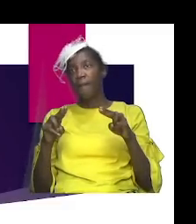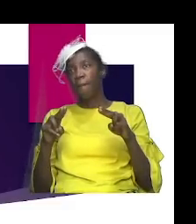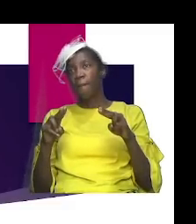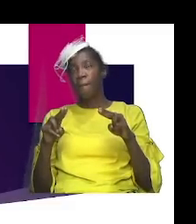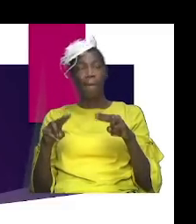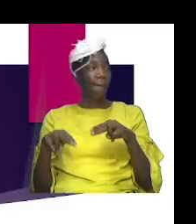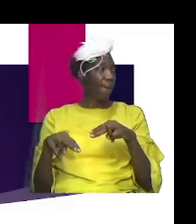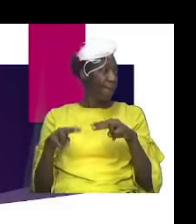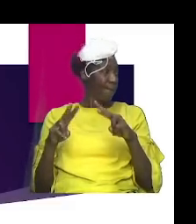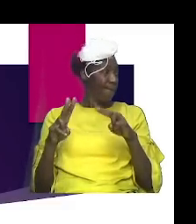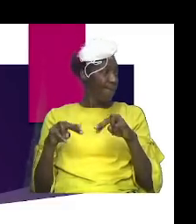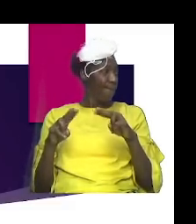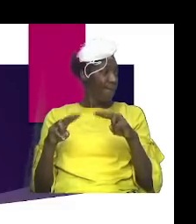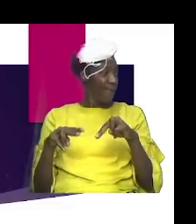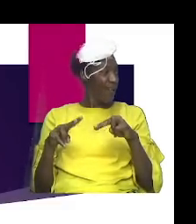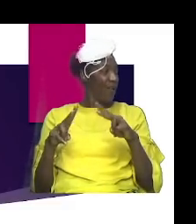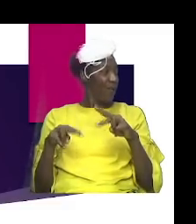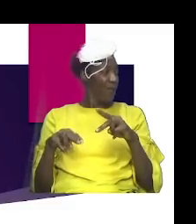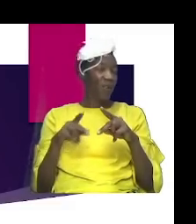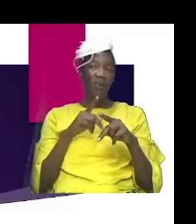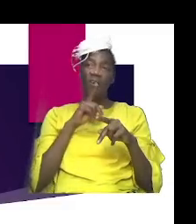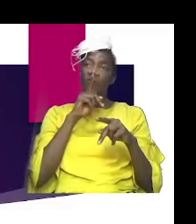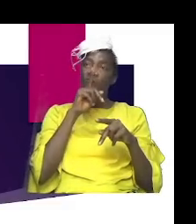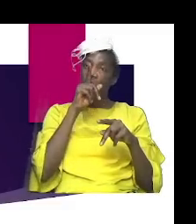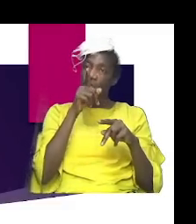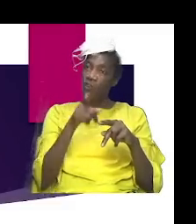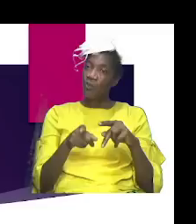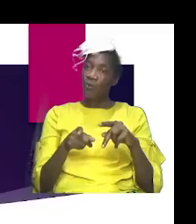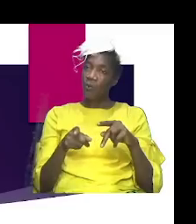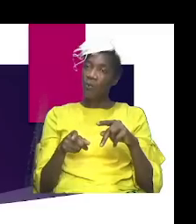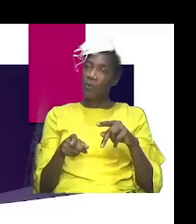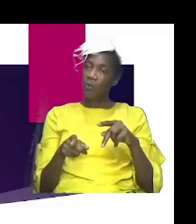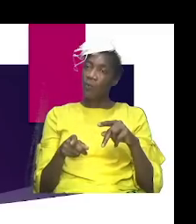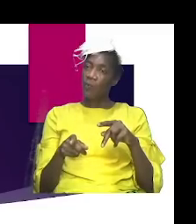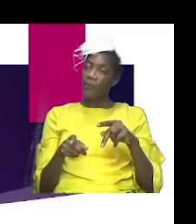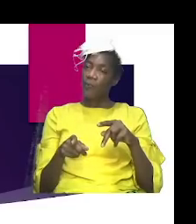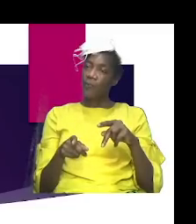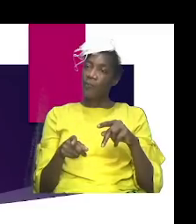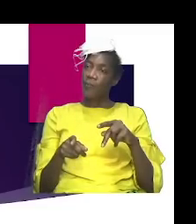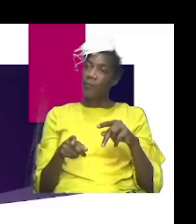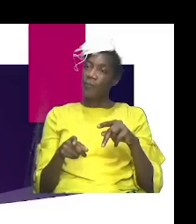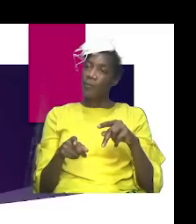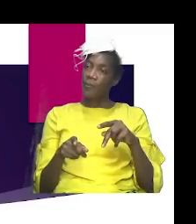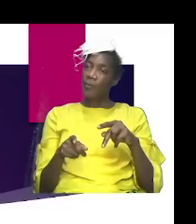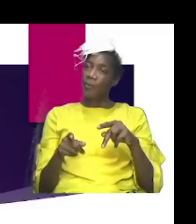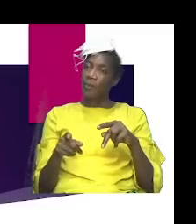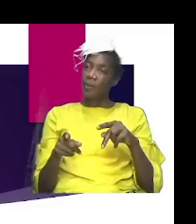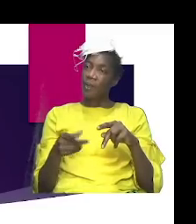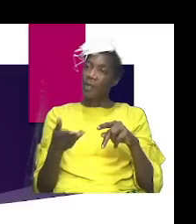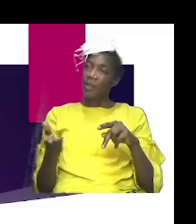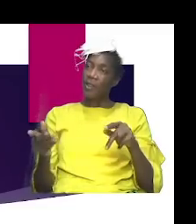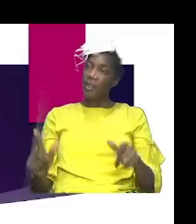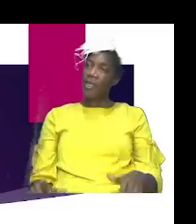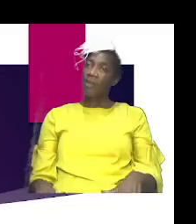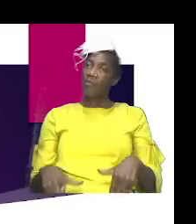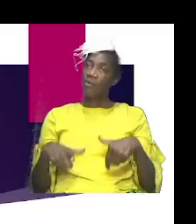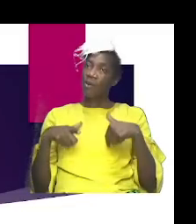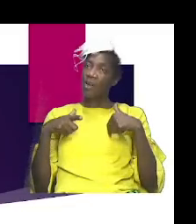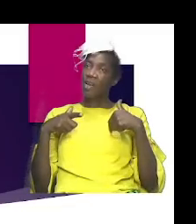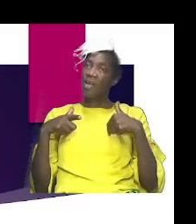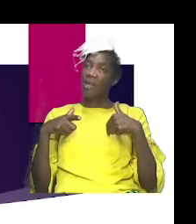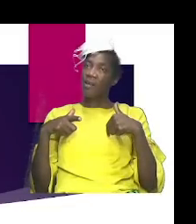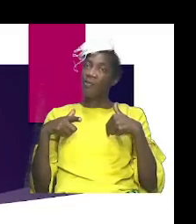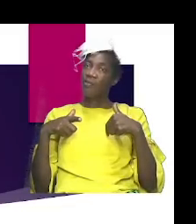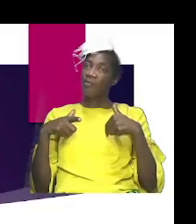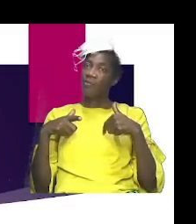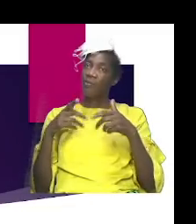very thorough analysis of our lives. All right. So we